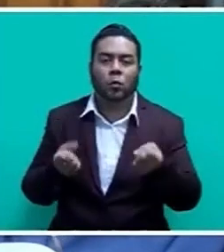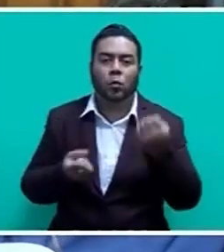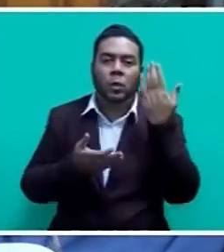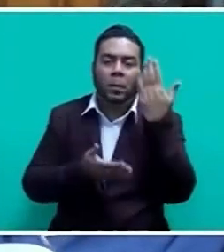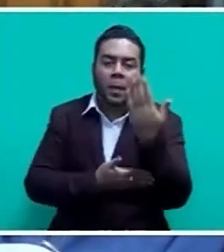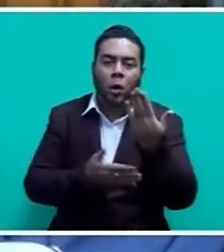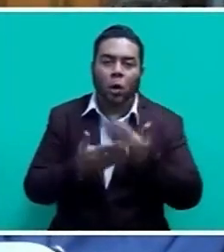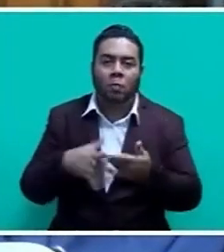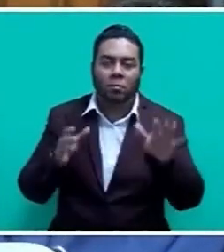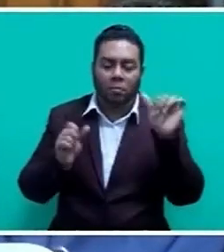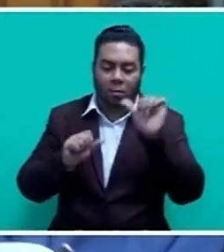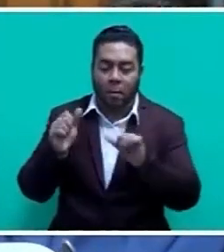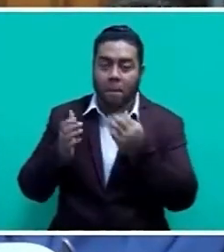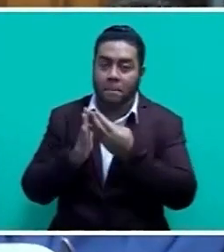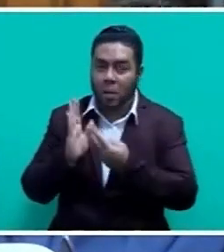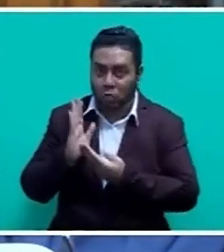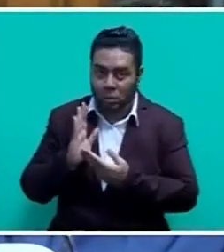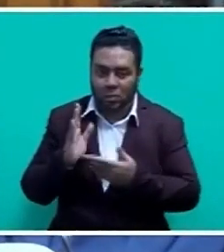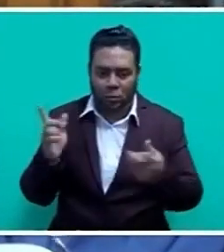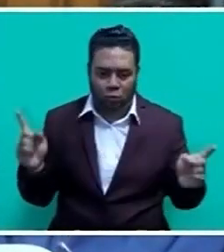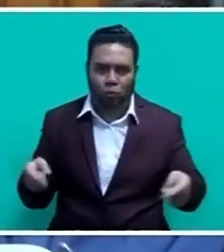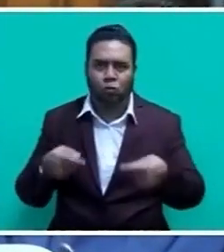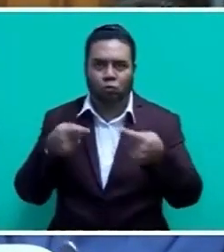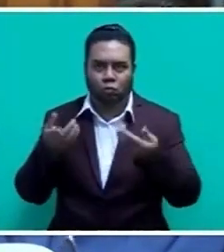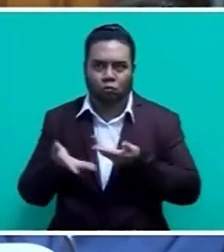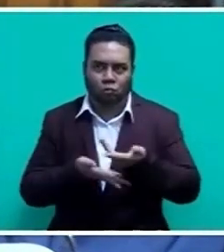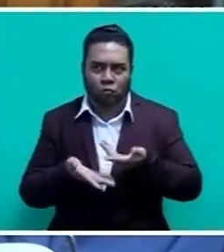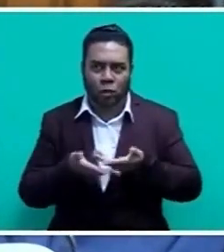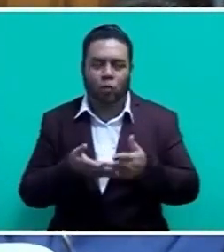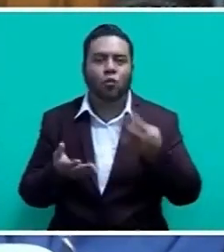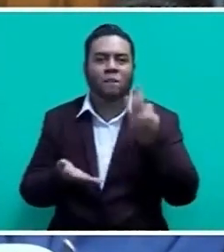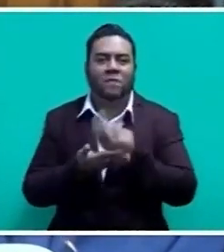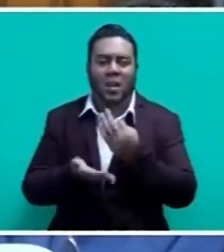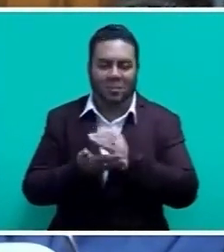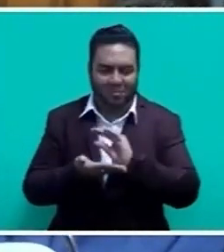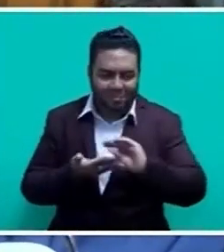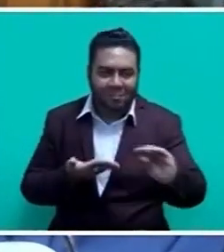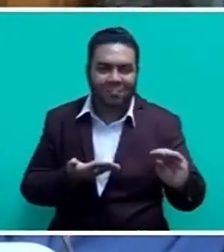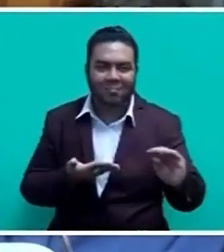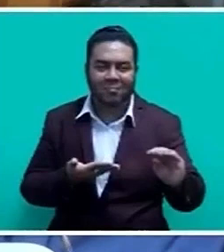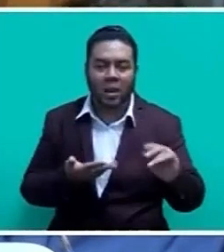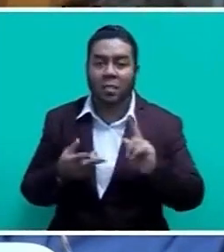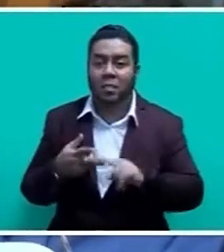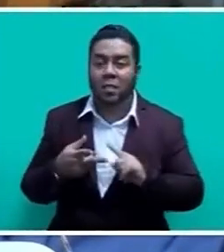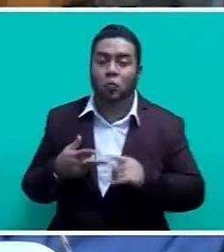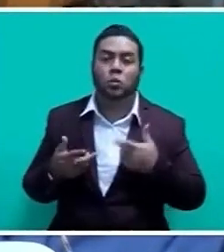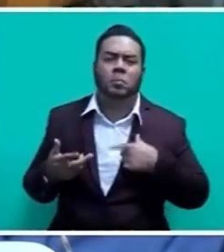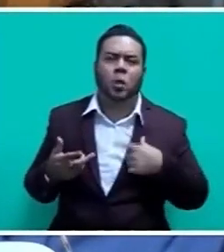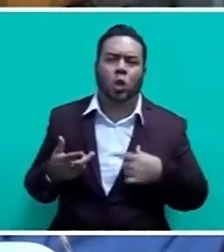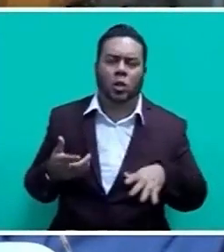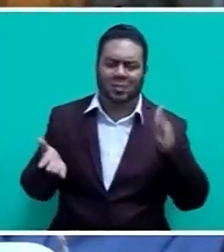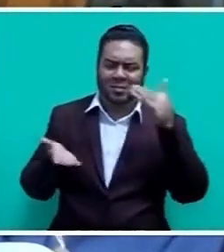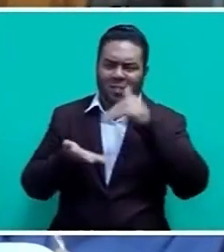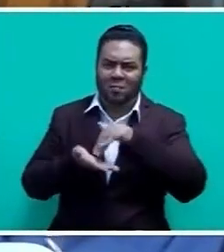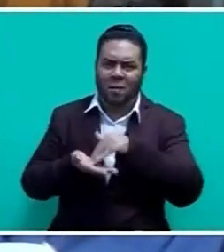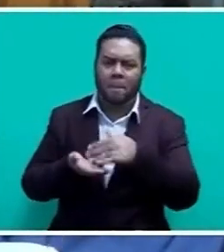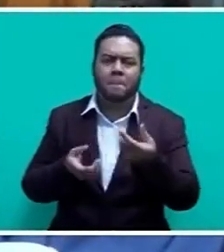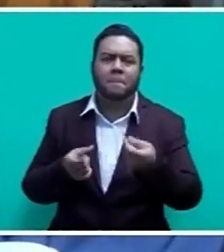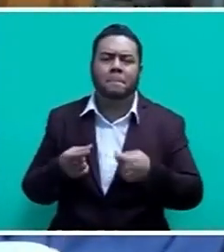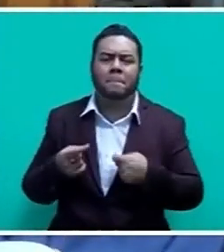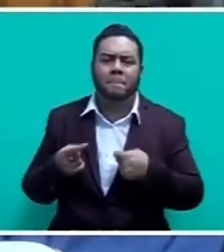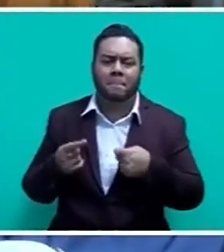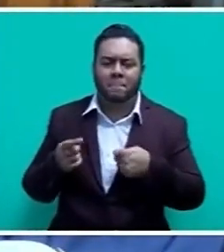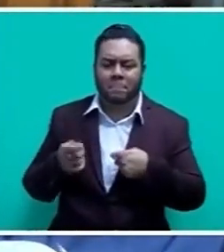the budget that is currently under debate and discussions today to fund the refurbishment. This was because of a highly centralized tender process,